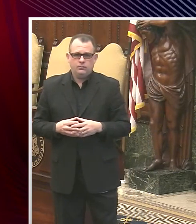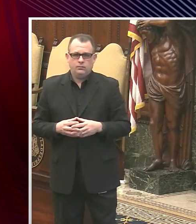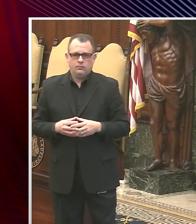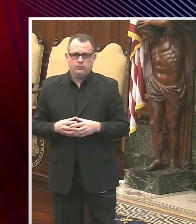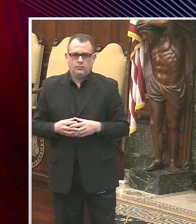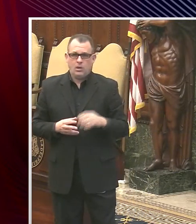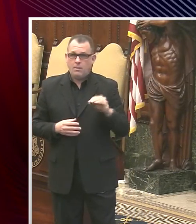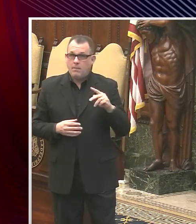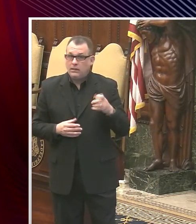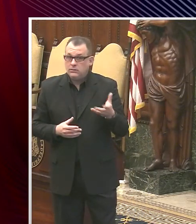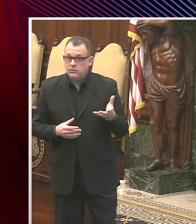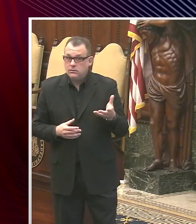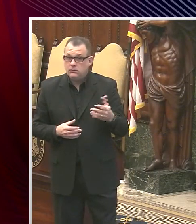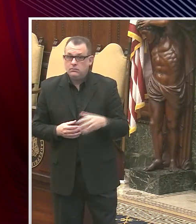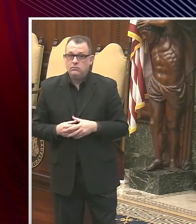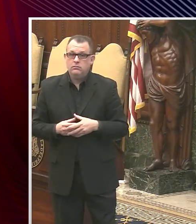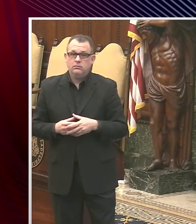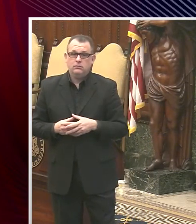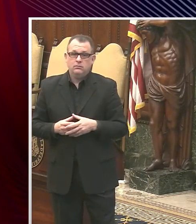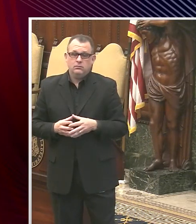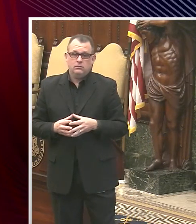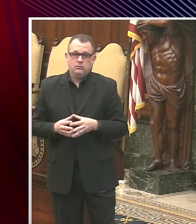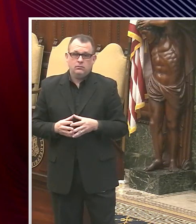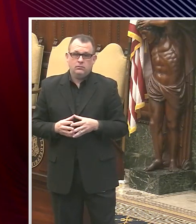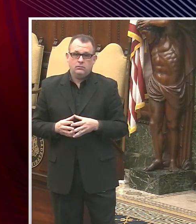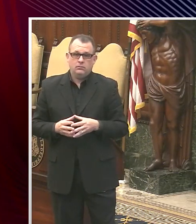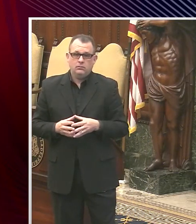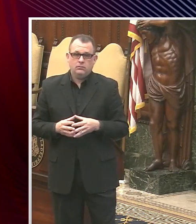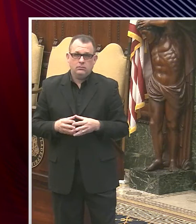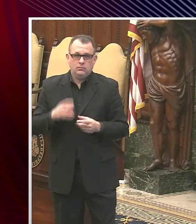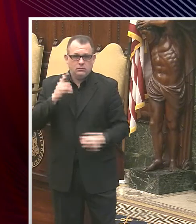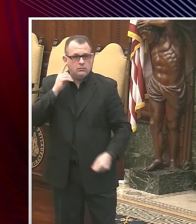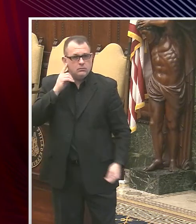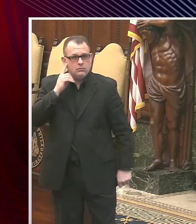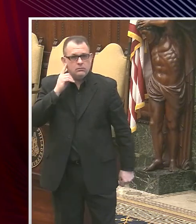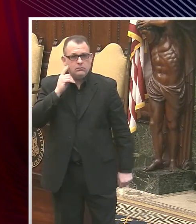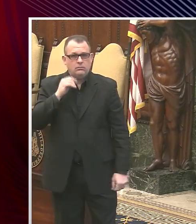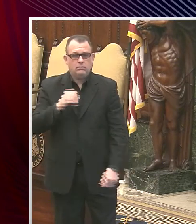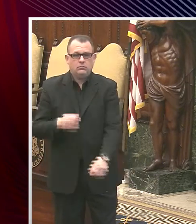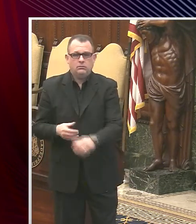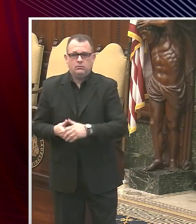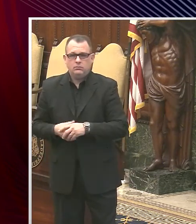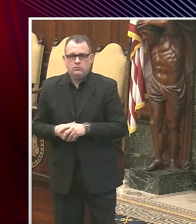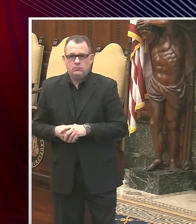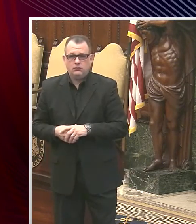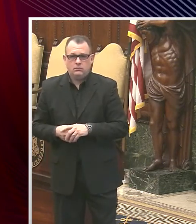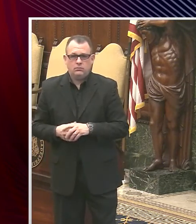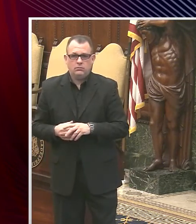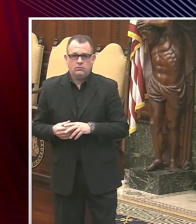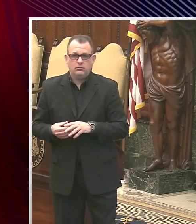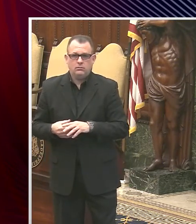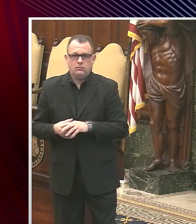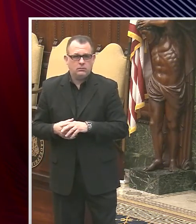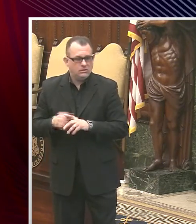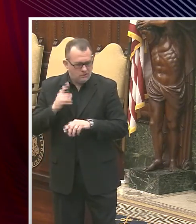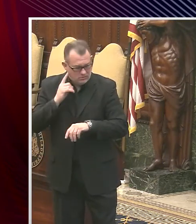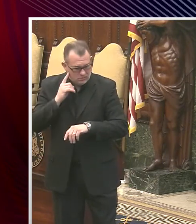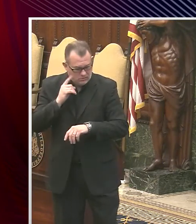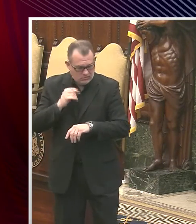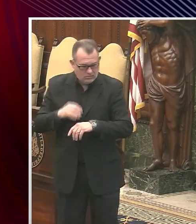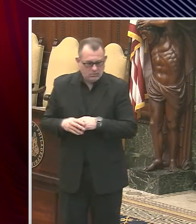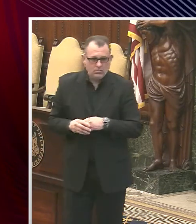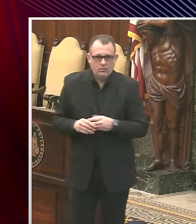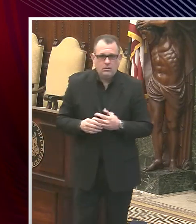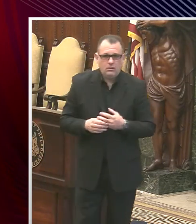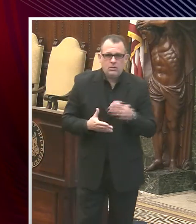Mike. Here. Let's see here. So, how does this federal funding